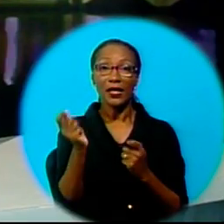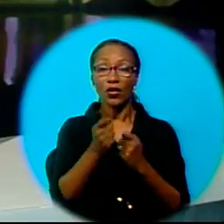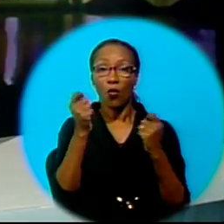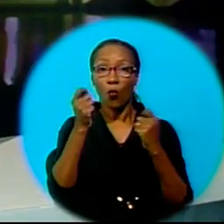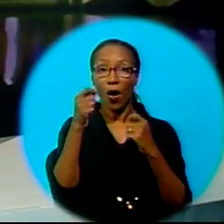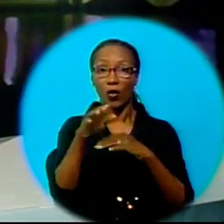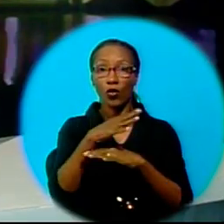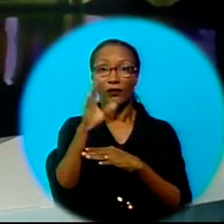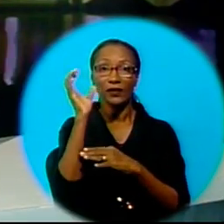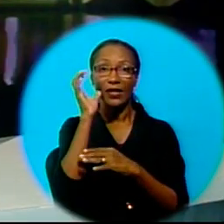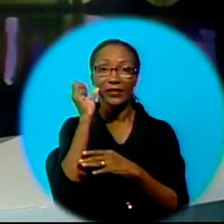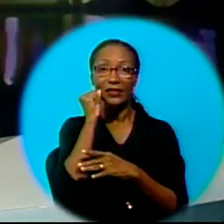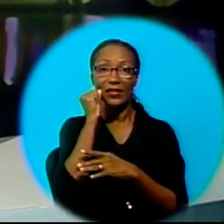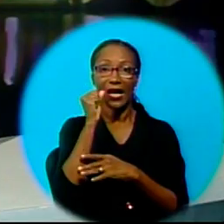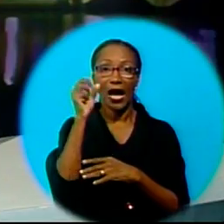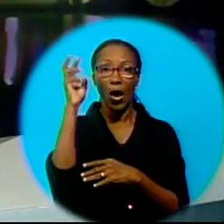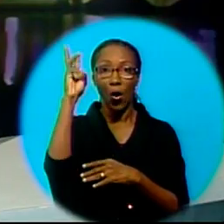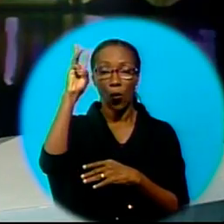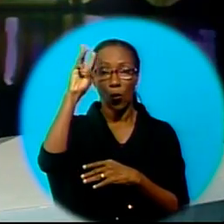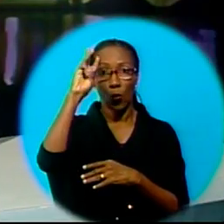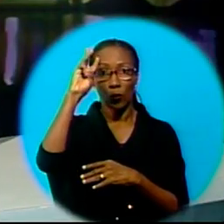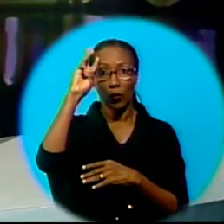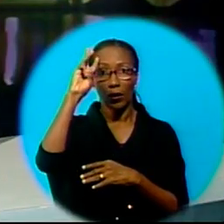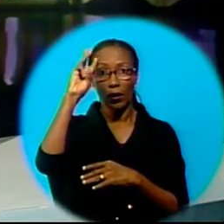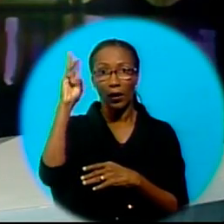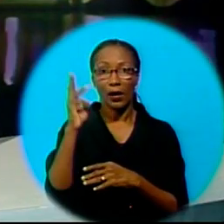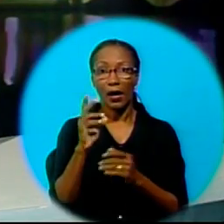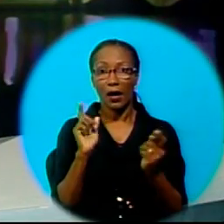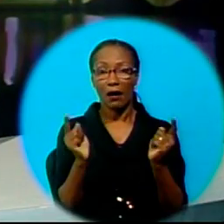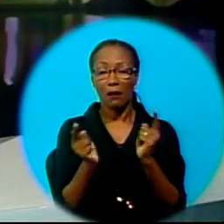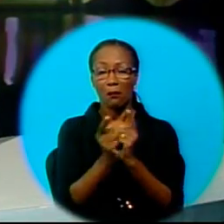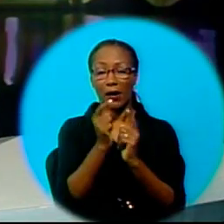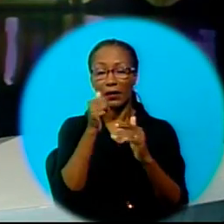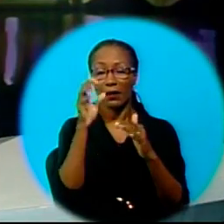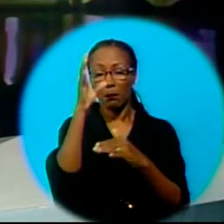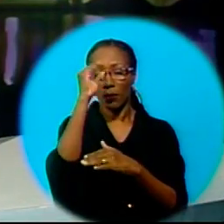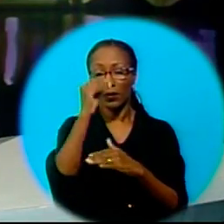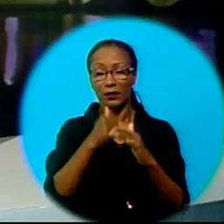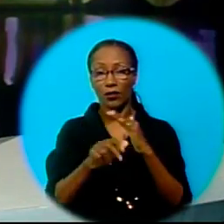while Wilcher met Bermuda's Charlie Riker in the boys under-13 final.